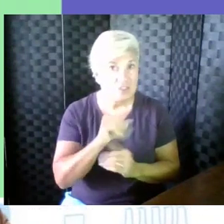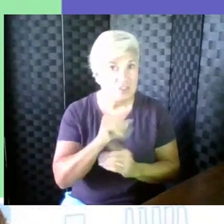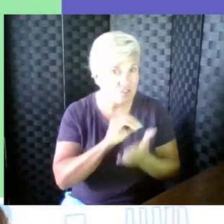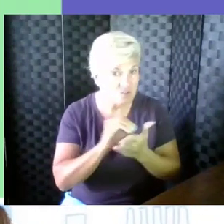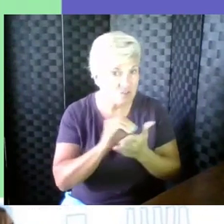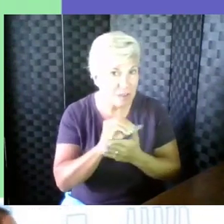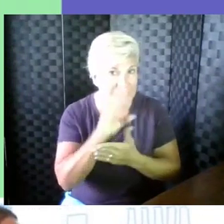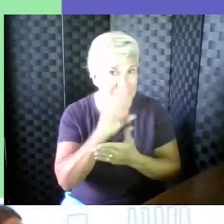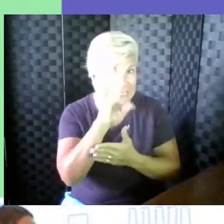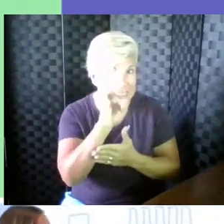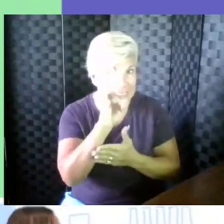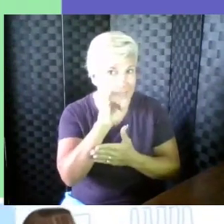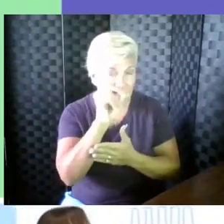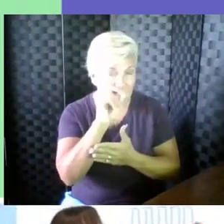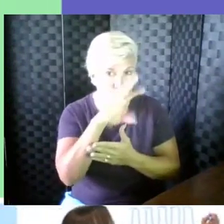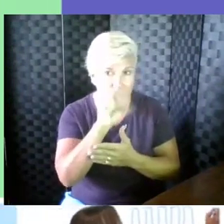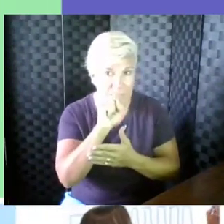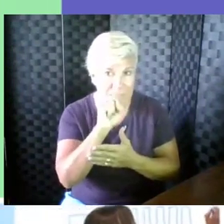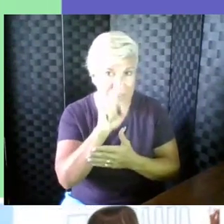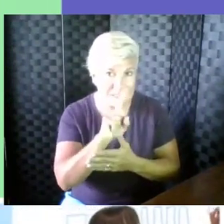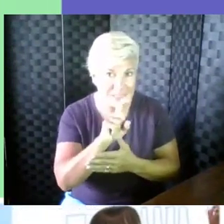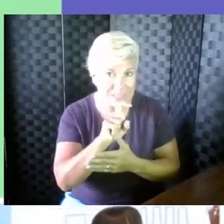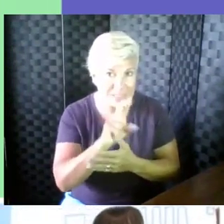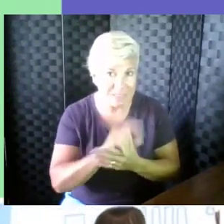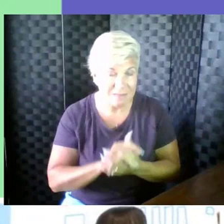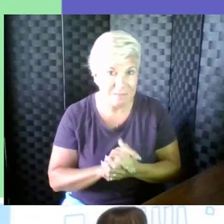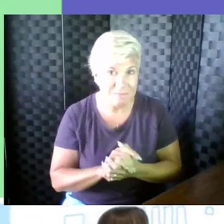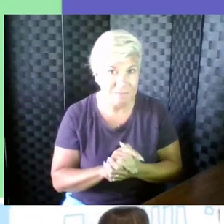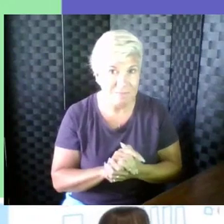And did you draw 7 ones?